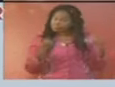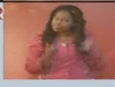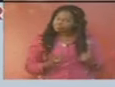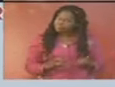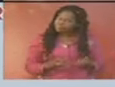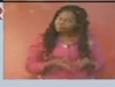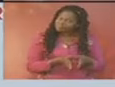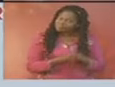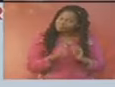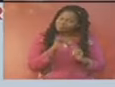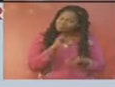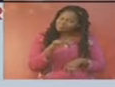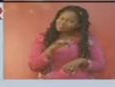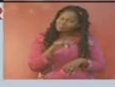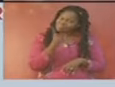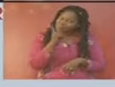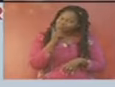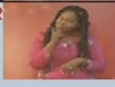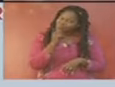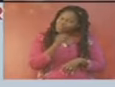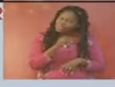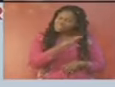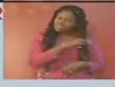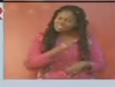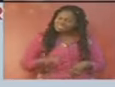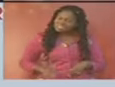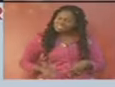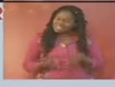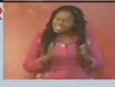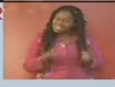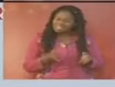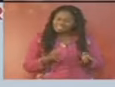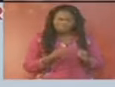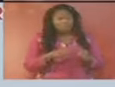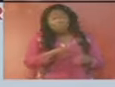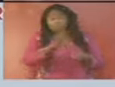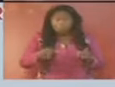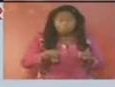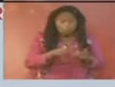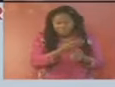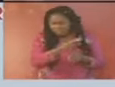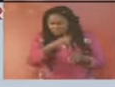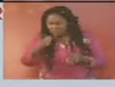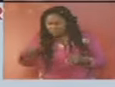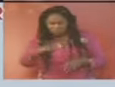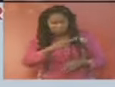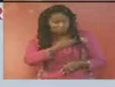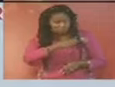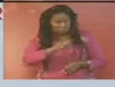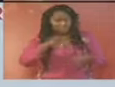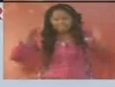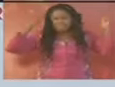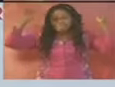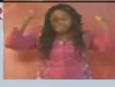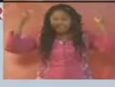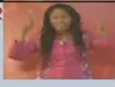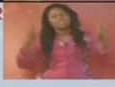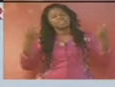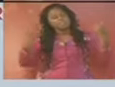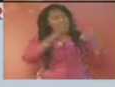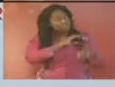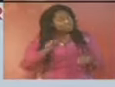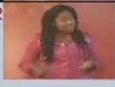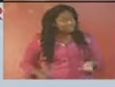but also because Christmas is celebrated by all religions, by all peoples, follow